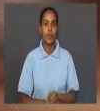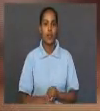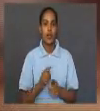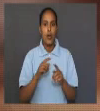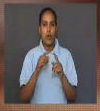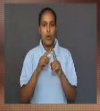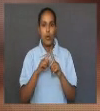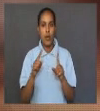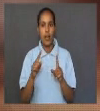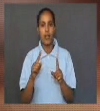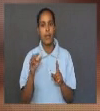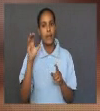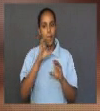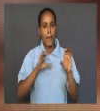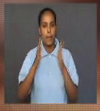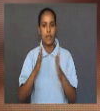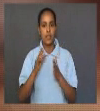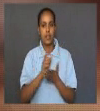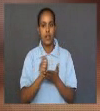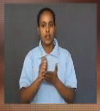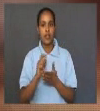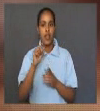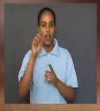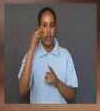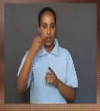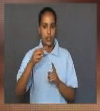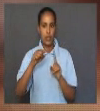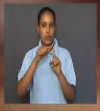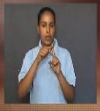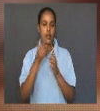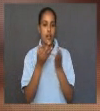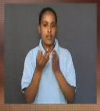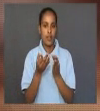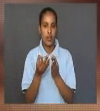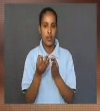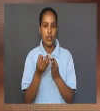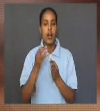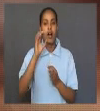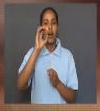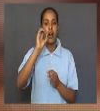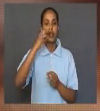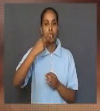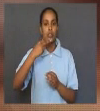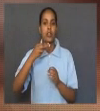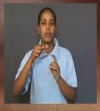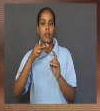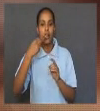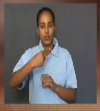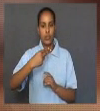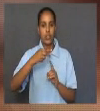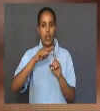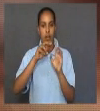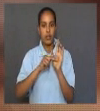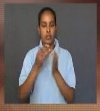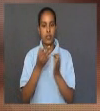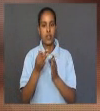While chemists often write H plus and refer to the hydrogen ion when they are